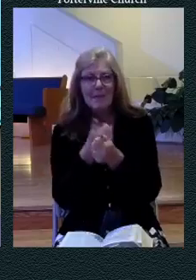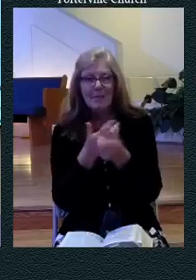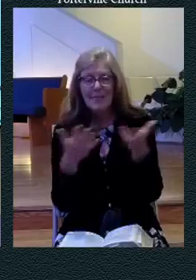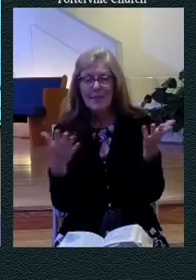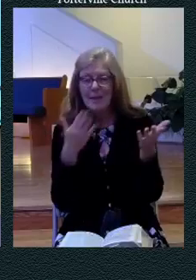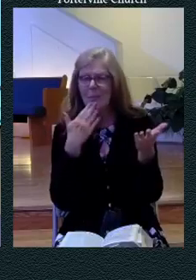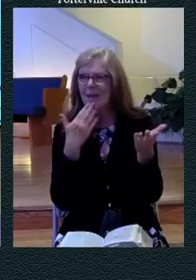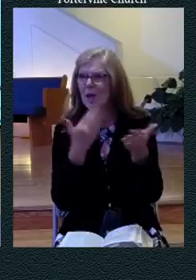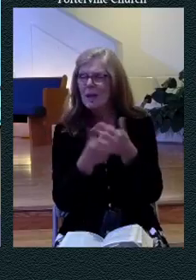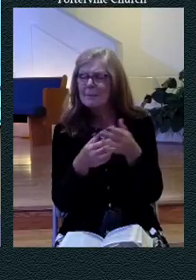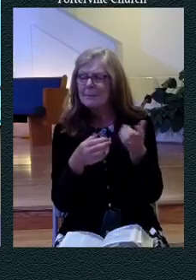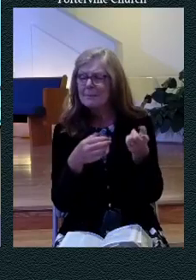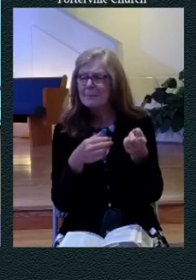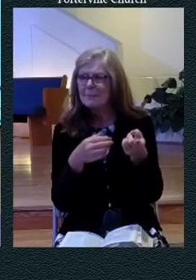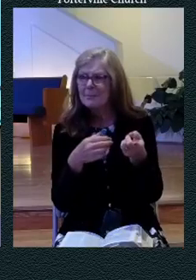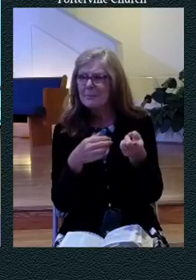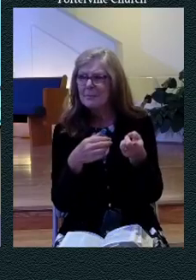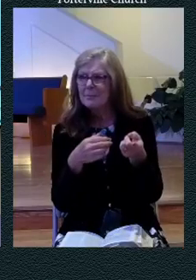this.